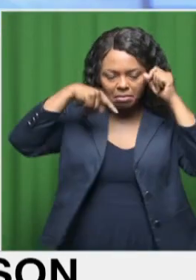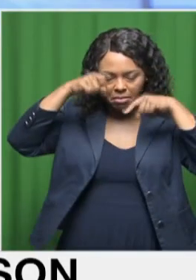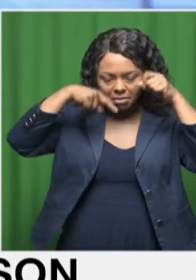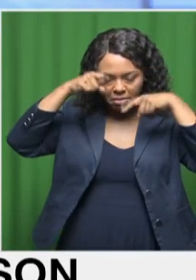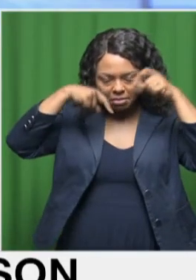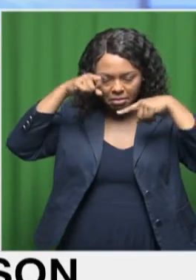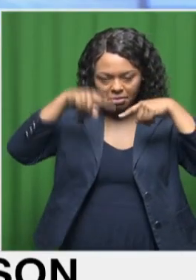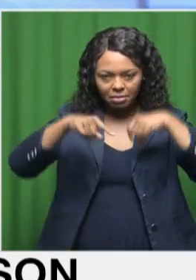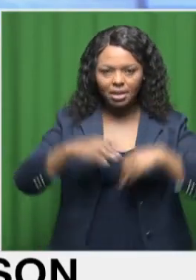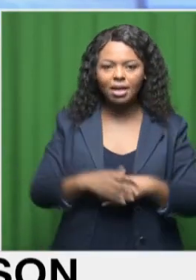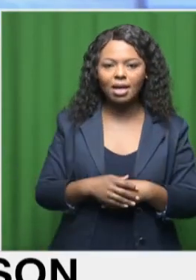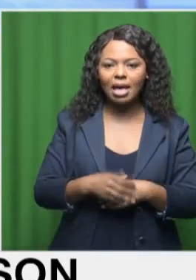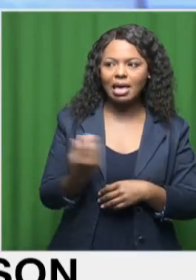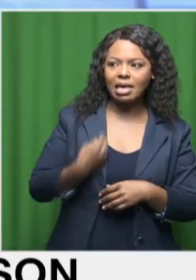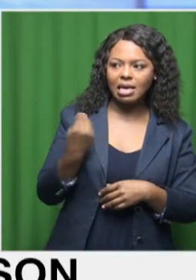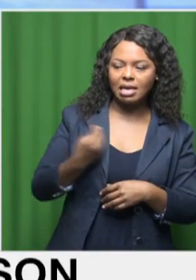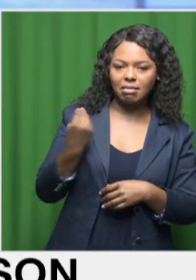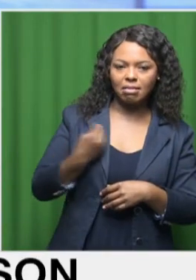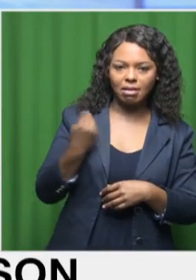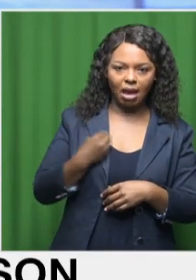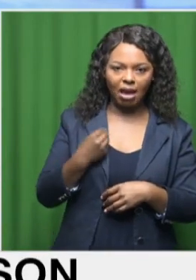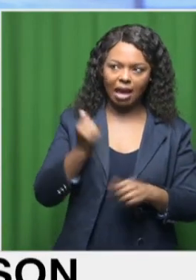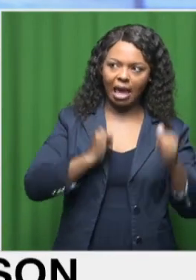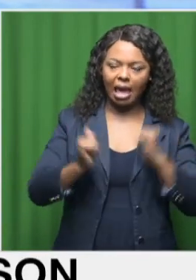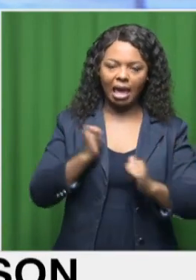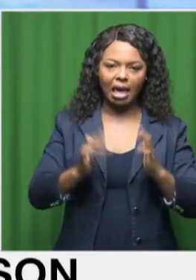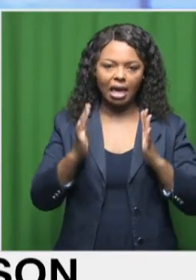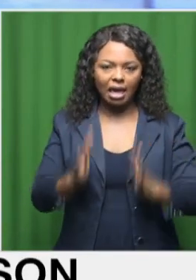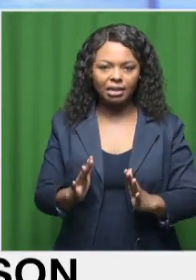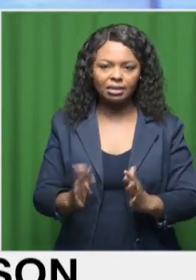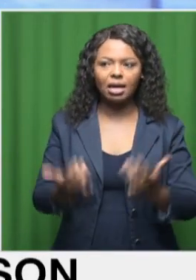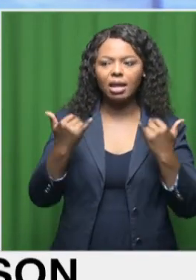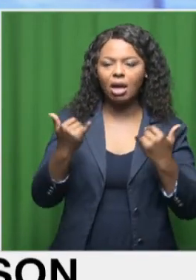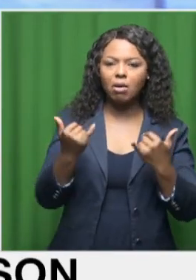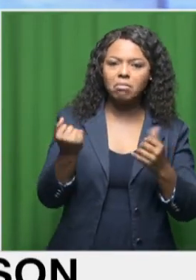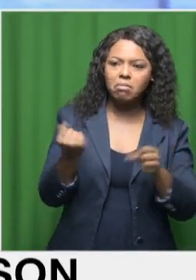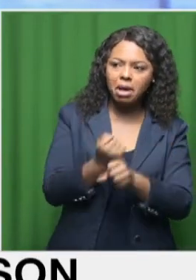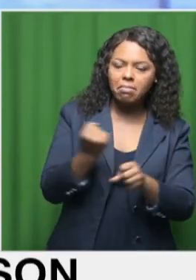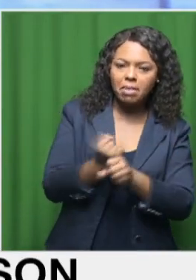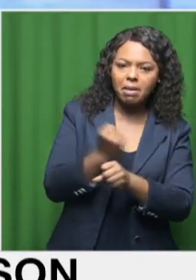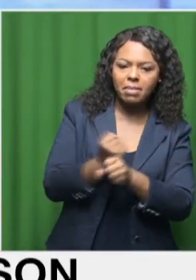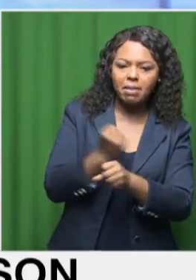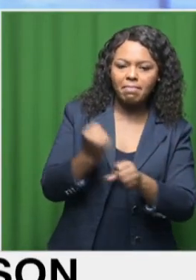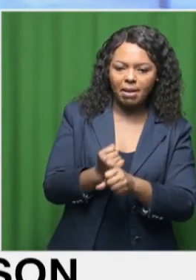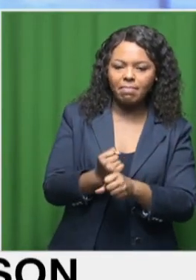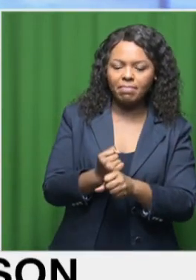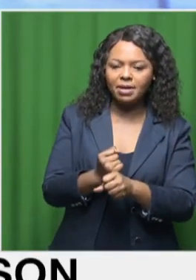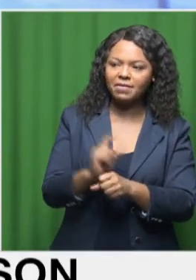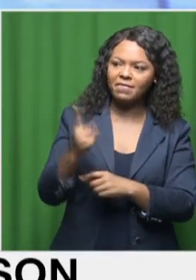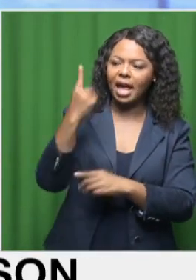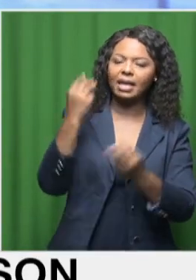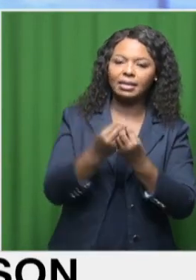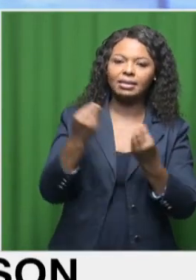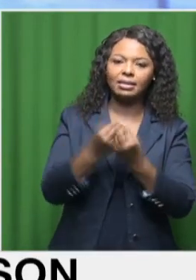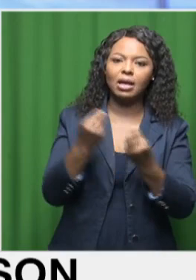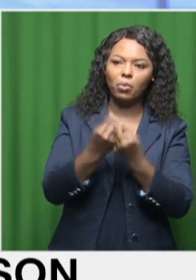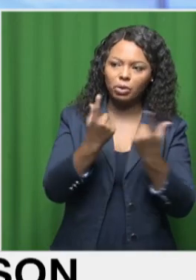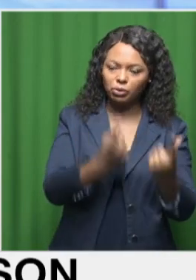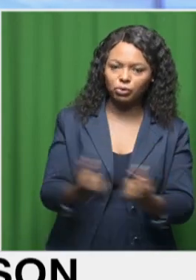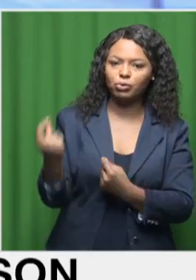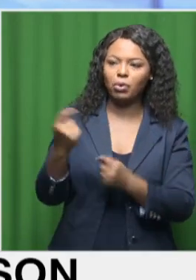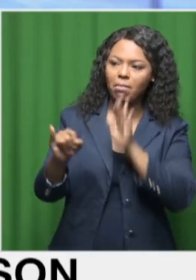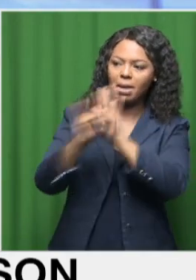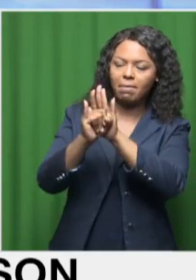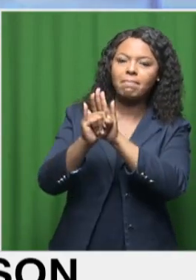of young actors Yes. taking that work. So that is the first piece that we're looking, and to